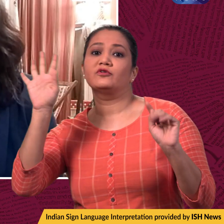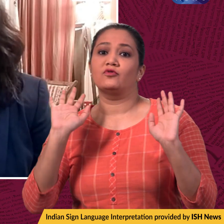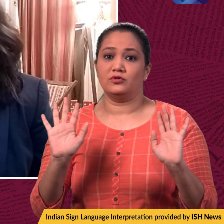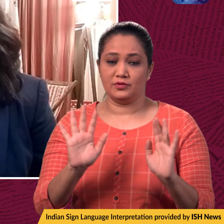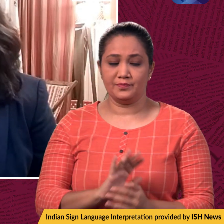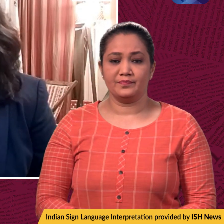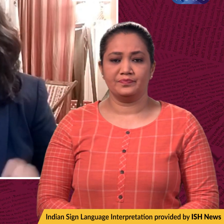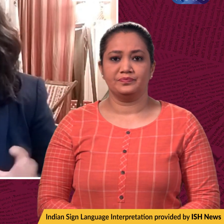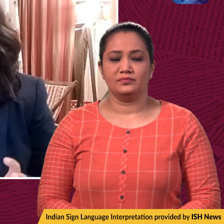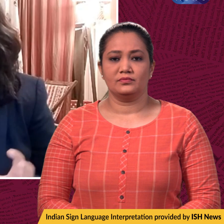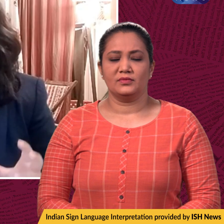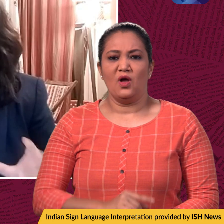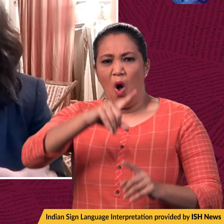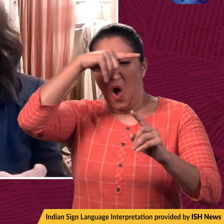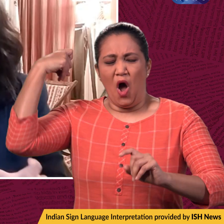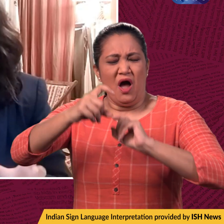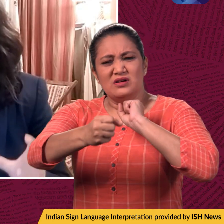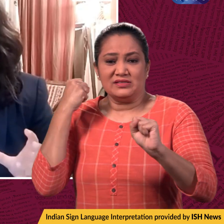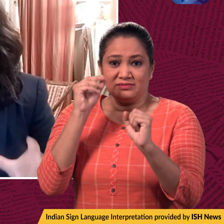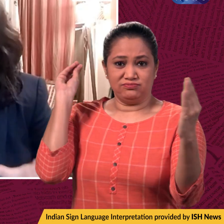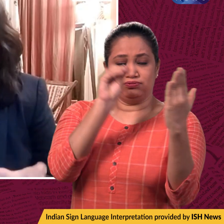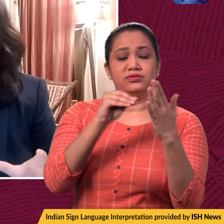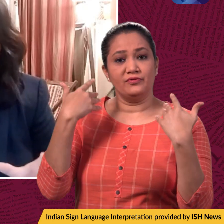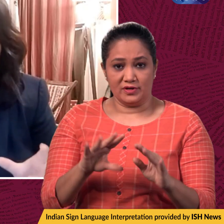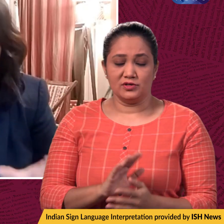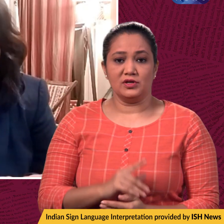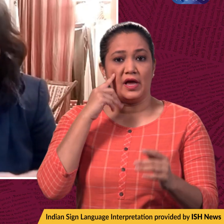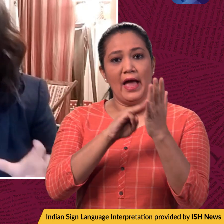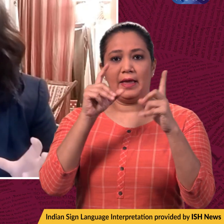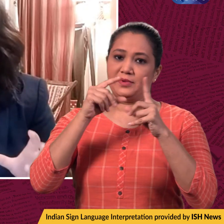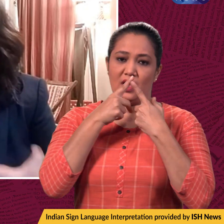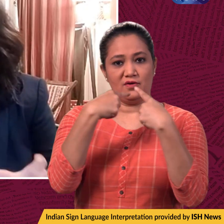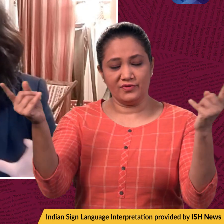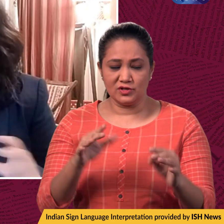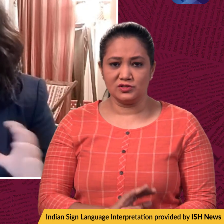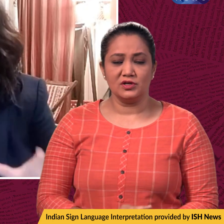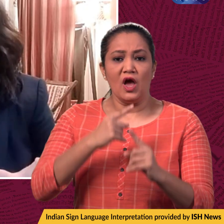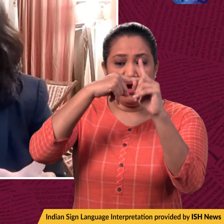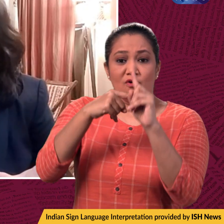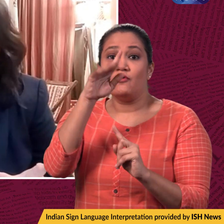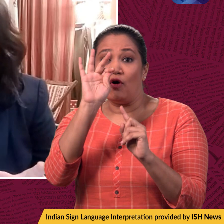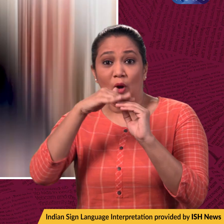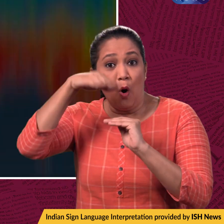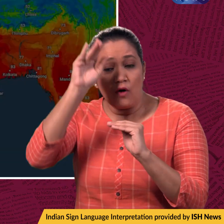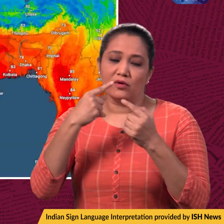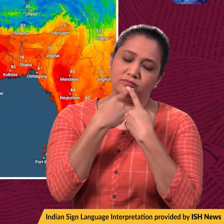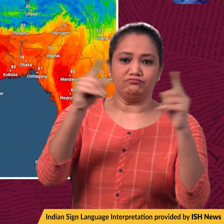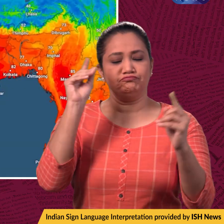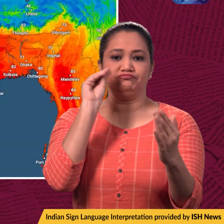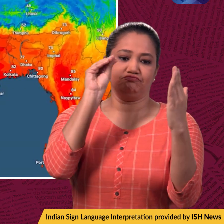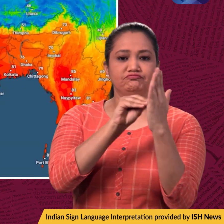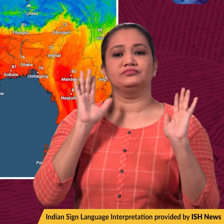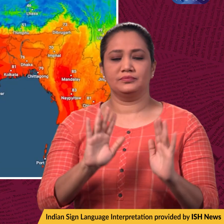44 degrees Celsius. Now, a heat wave alert is issued by the IMD when mercury crosses 40 degrees